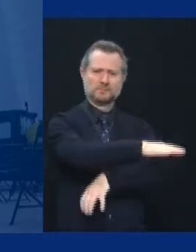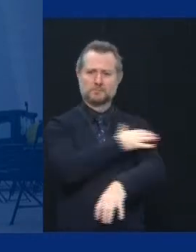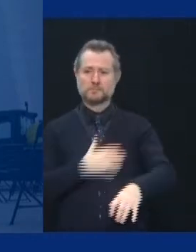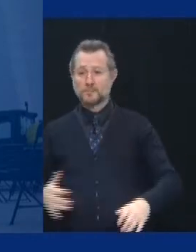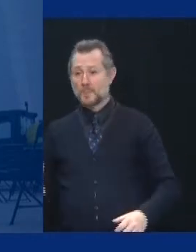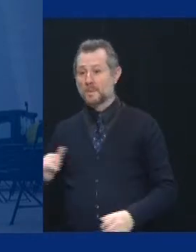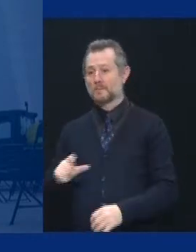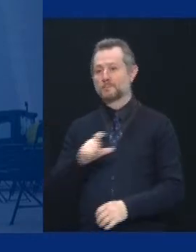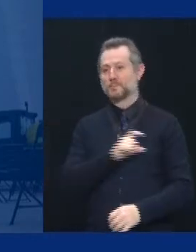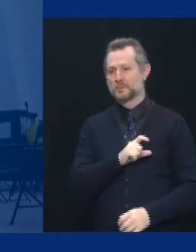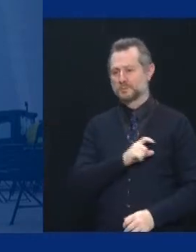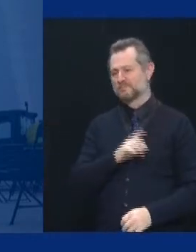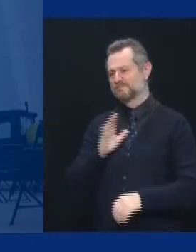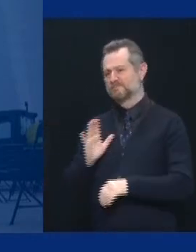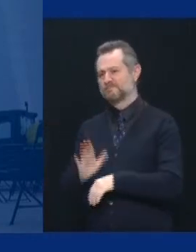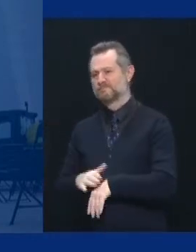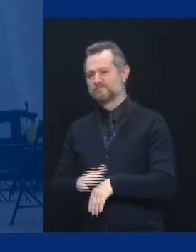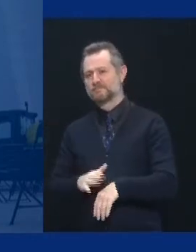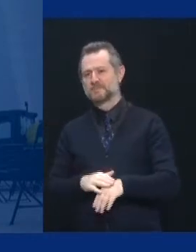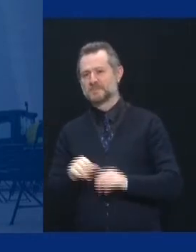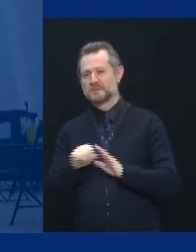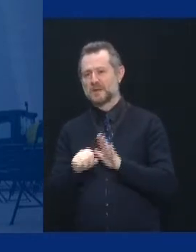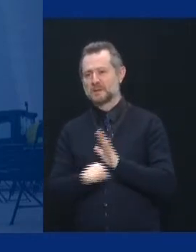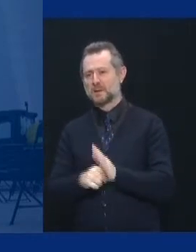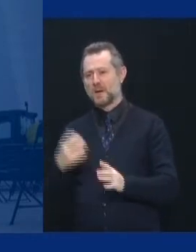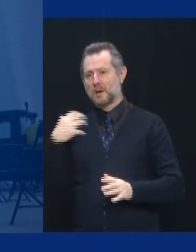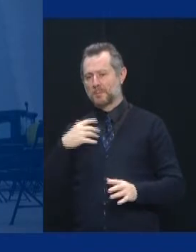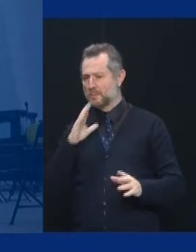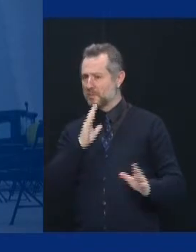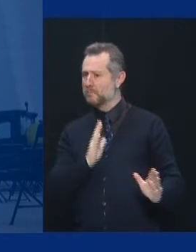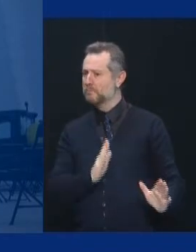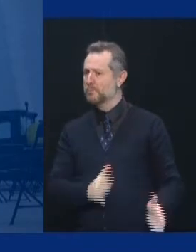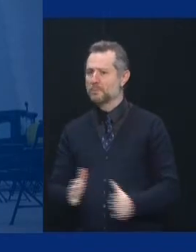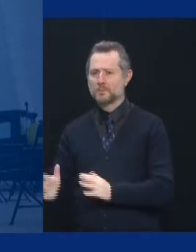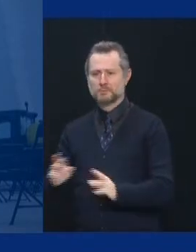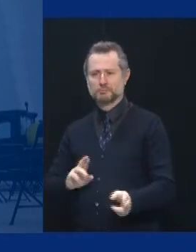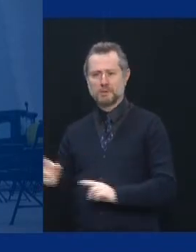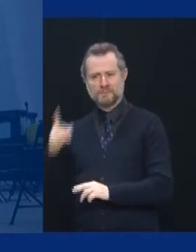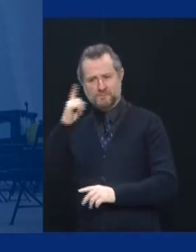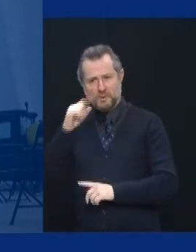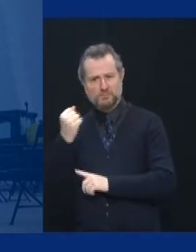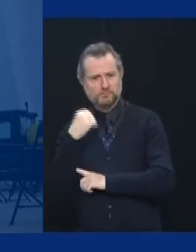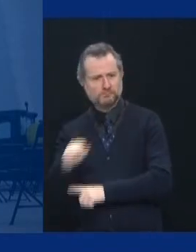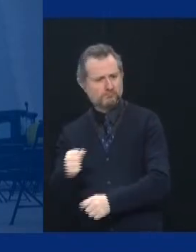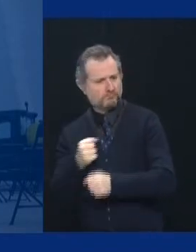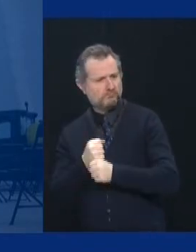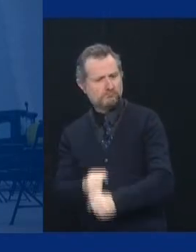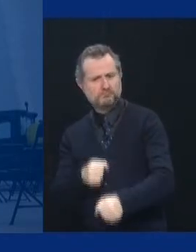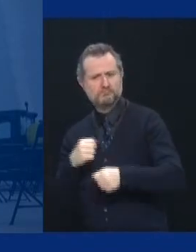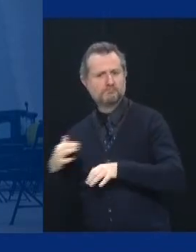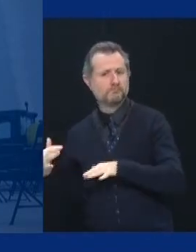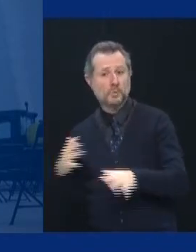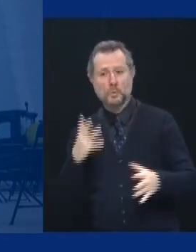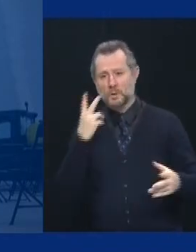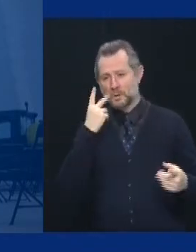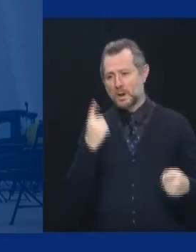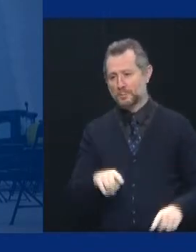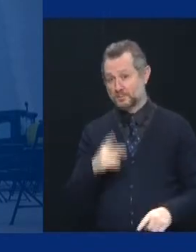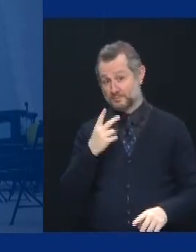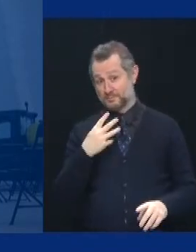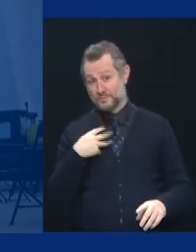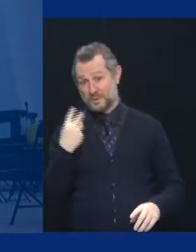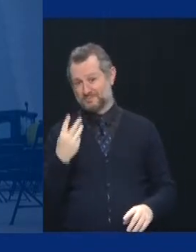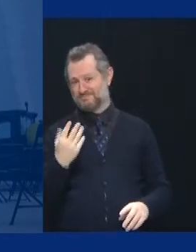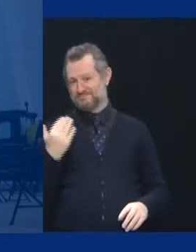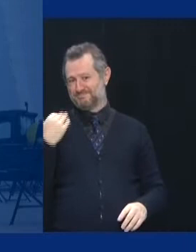that state capitals should beware of potential demonstrations. We've seen we saw what happened in Washington